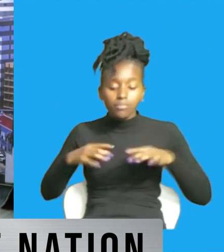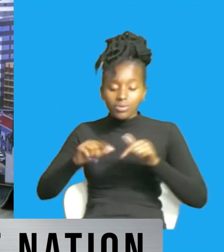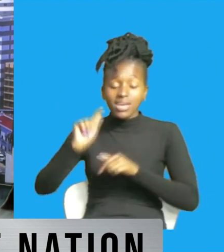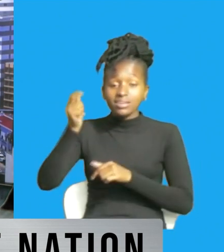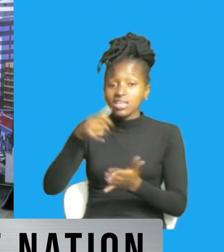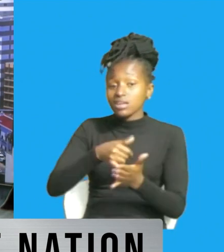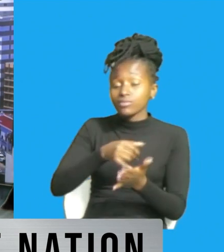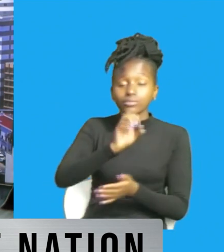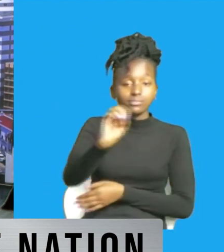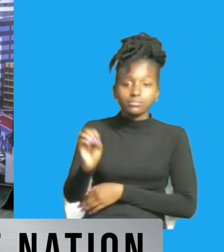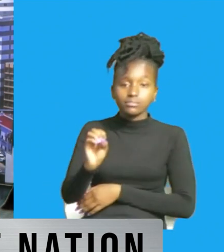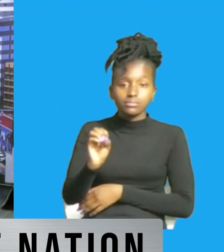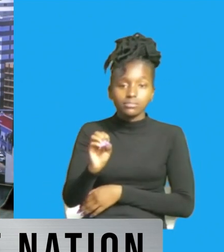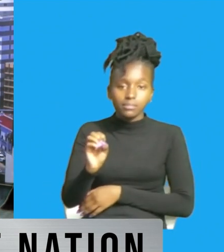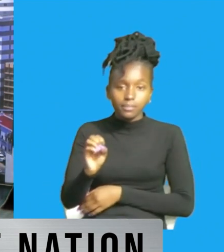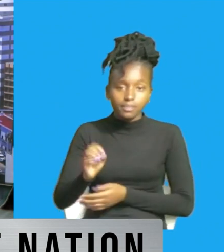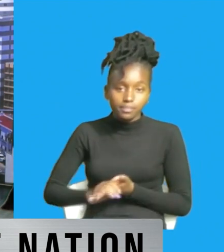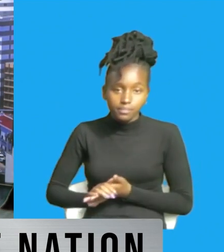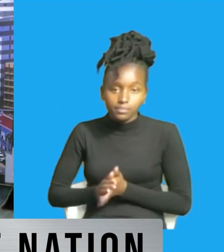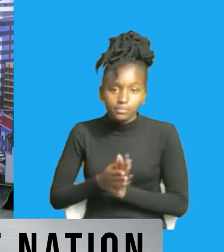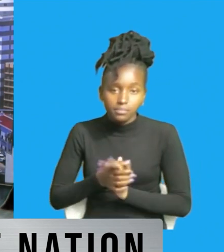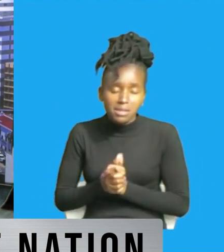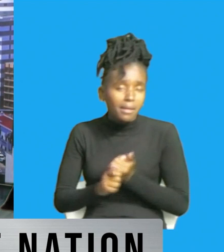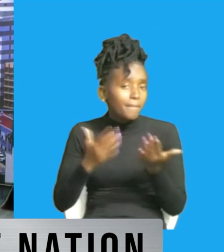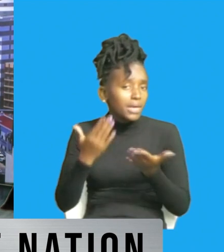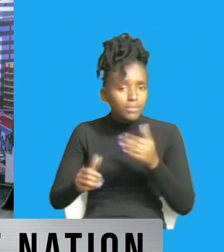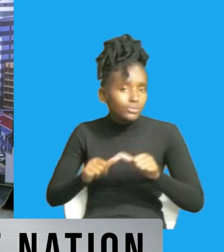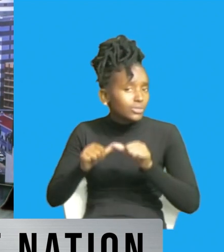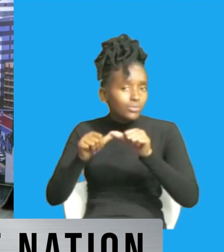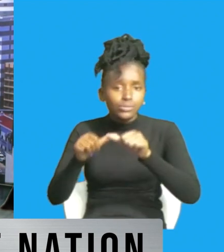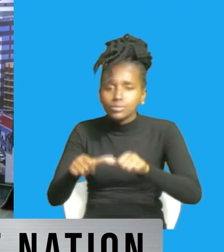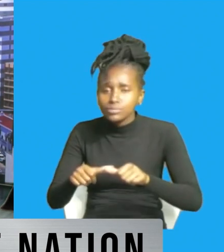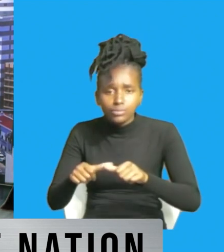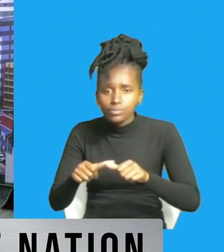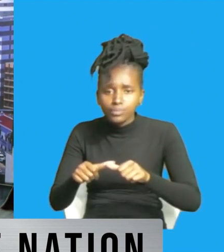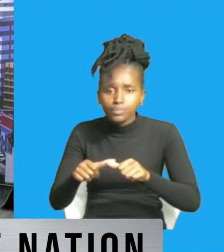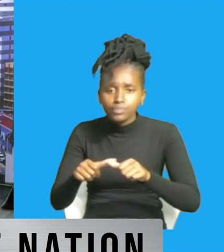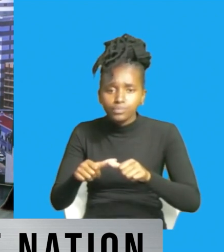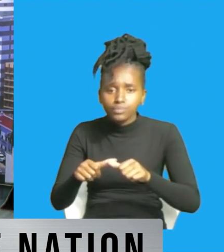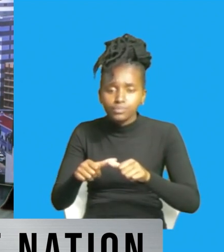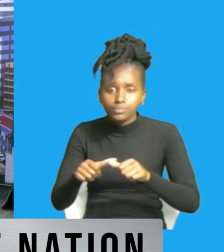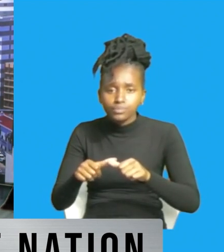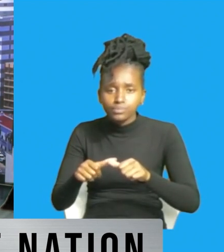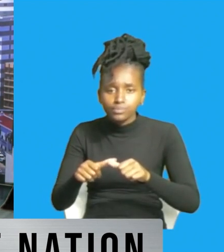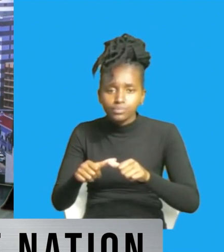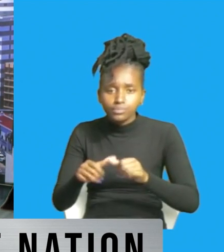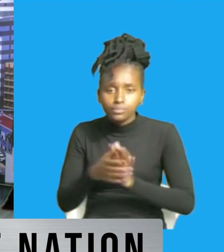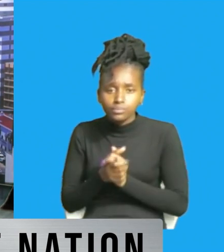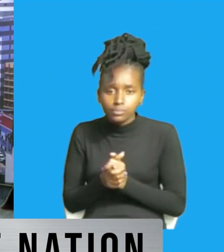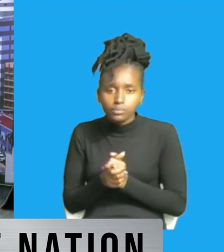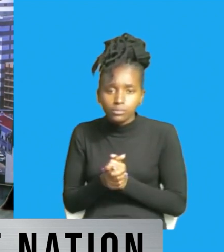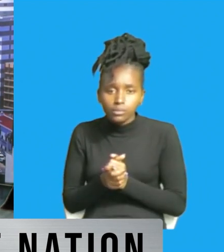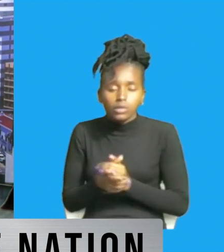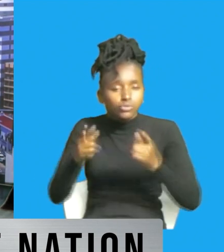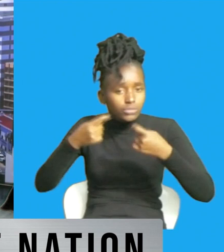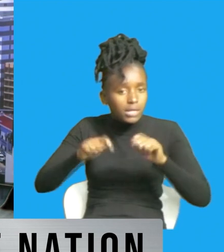to take. We can privatize things. We can also get public some other things to become